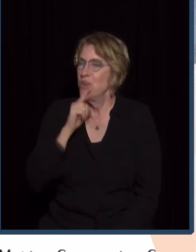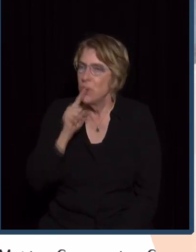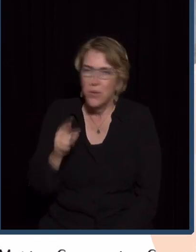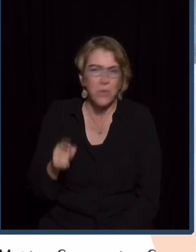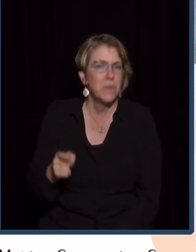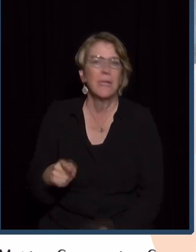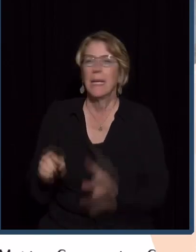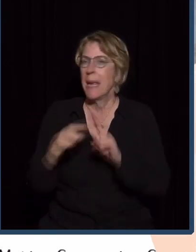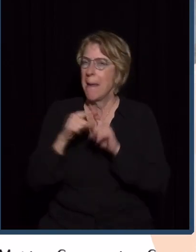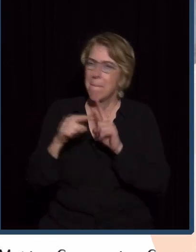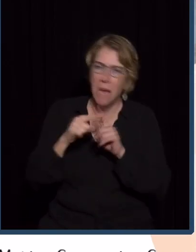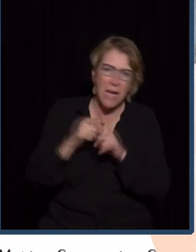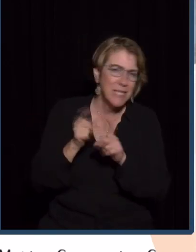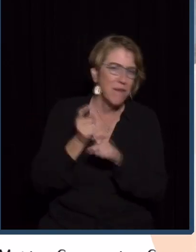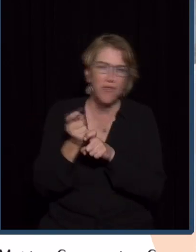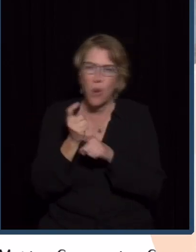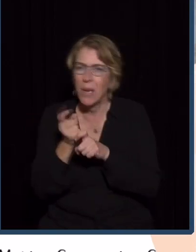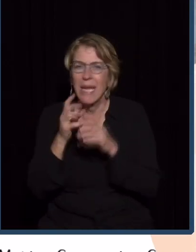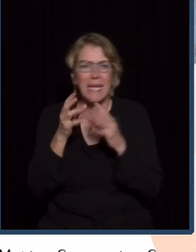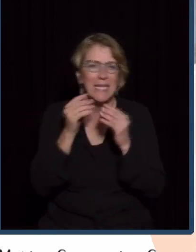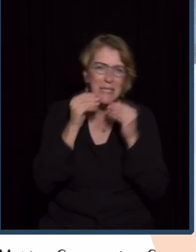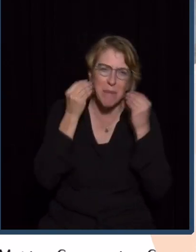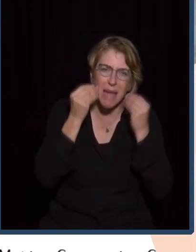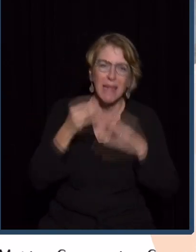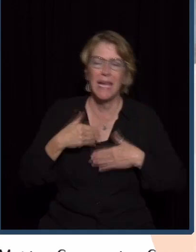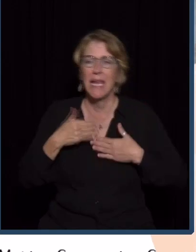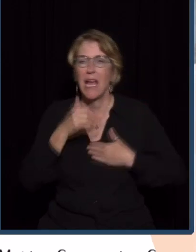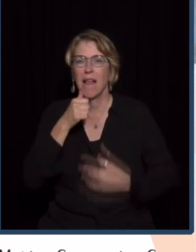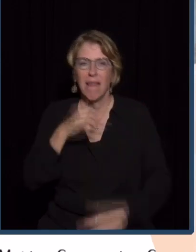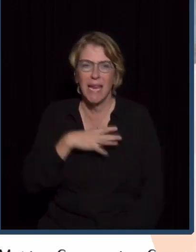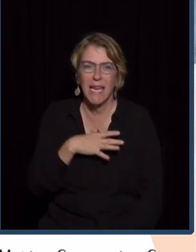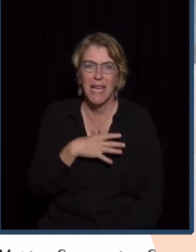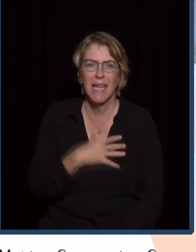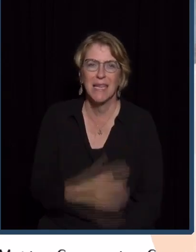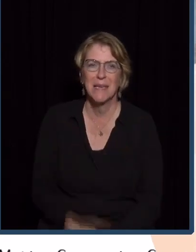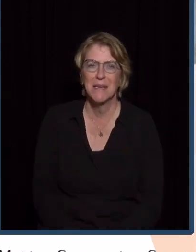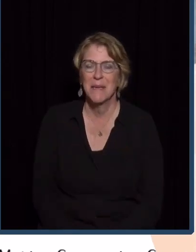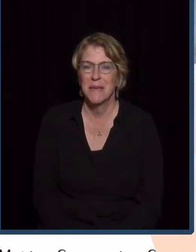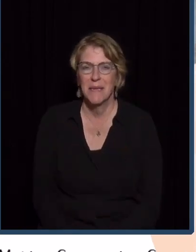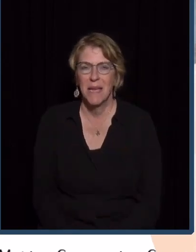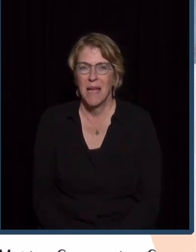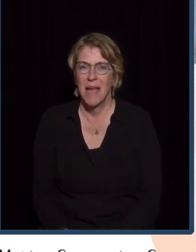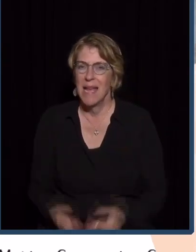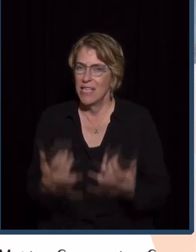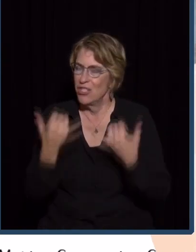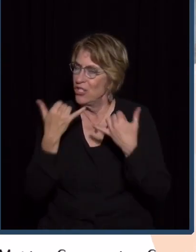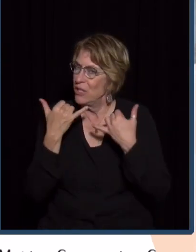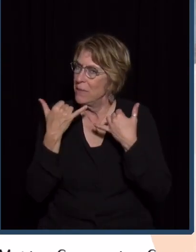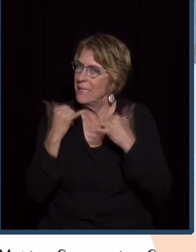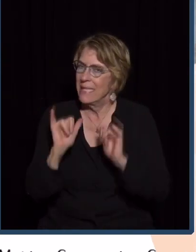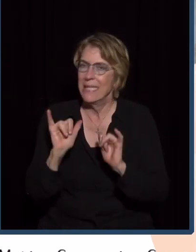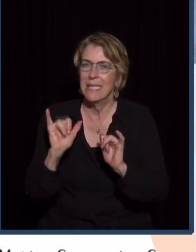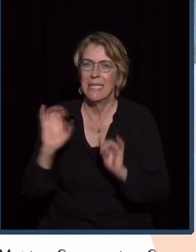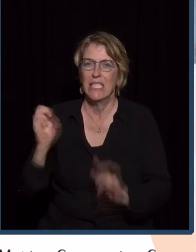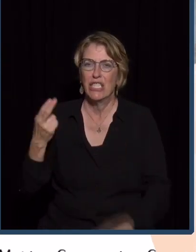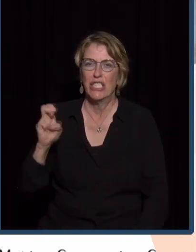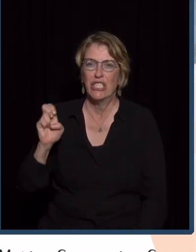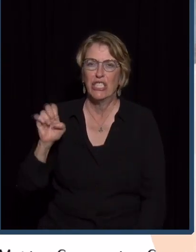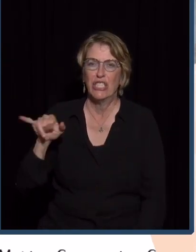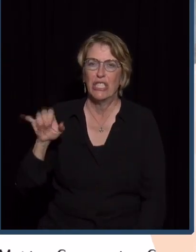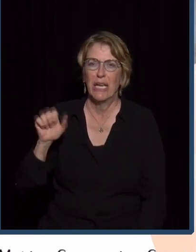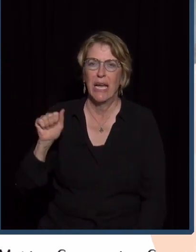up, joking, laughing, smiling young lady. And although she was still Cheyenne, she was a very different version of